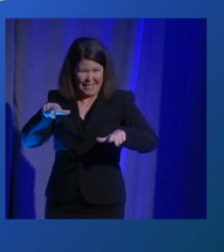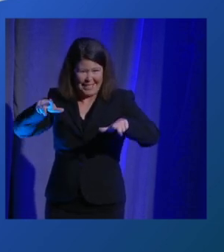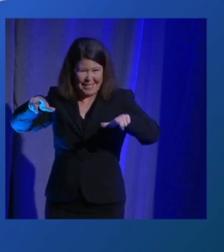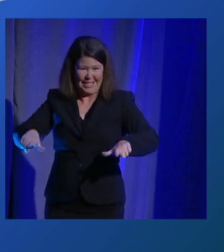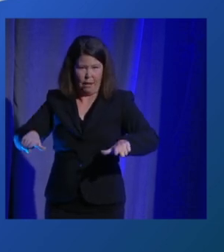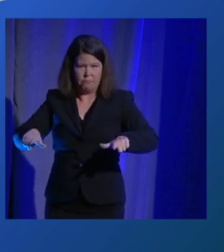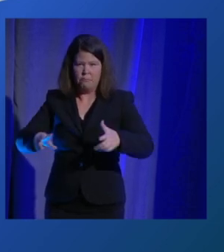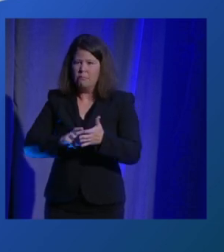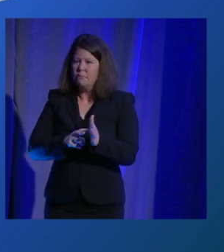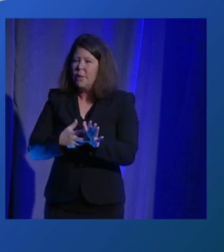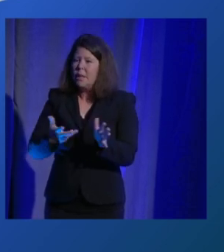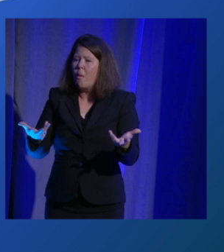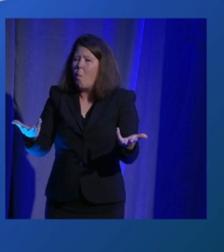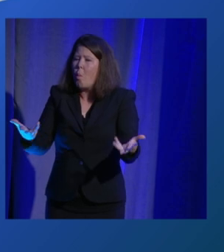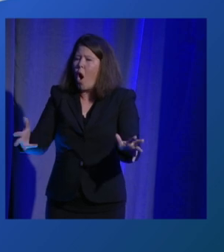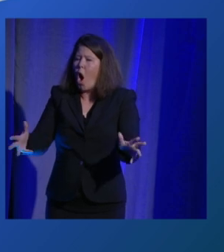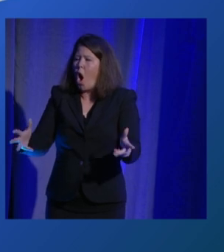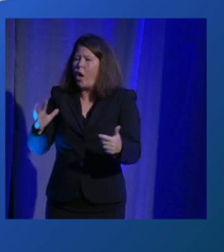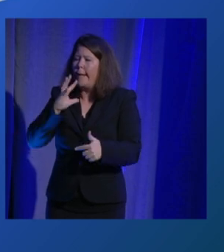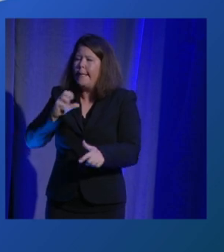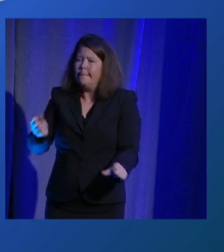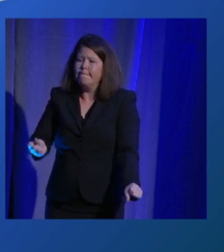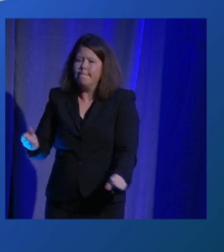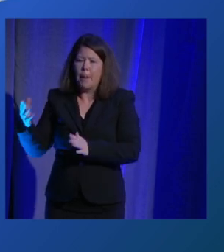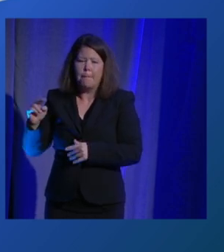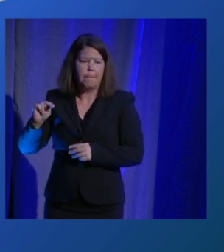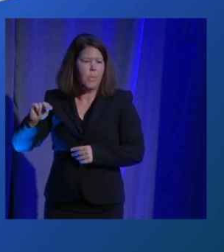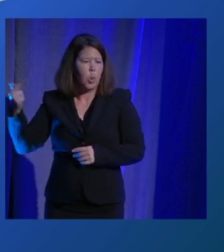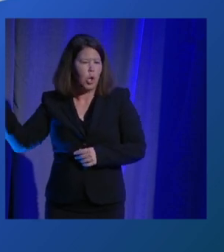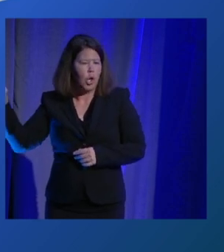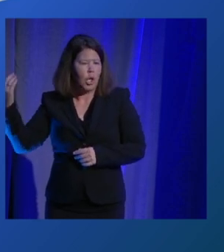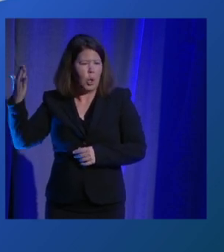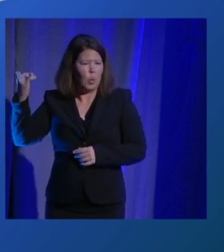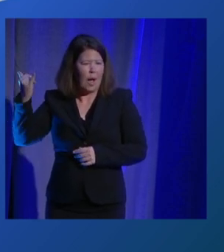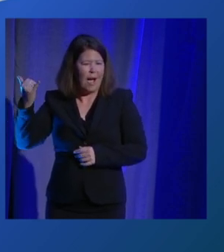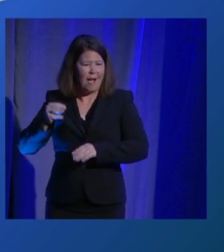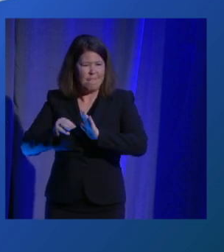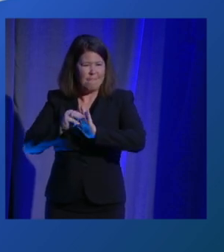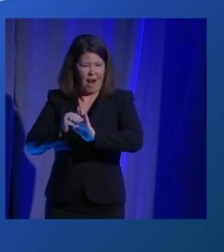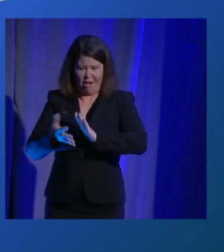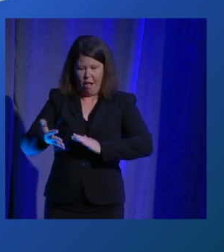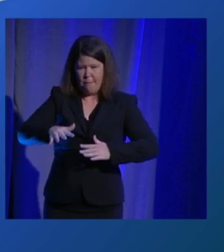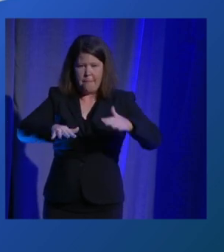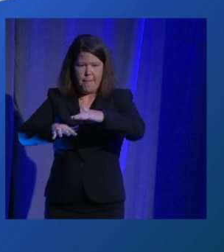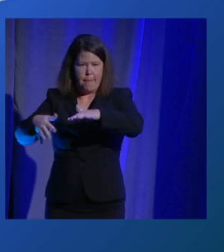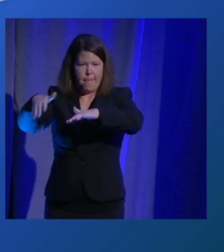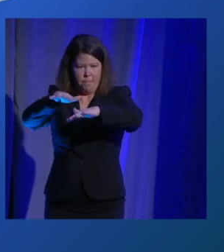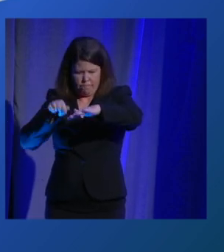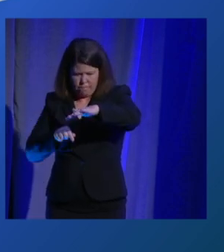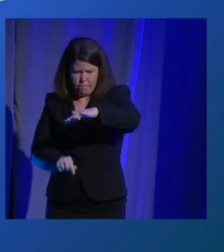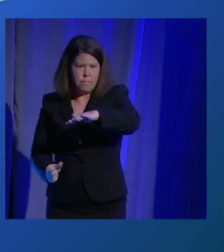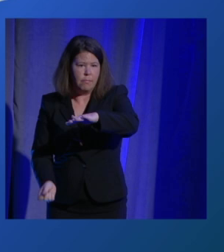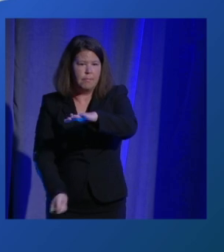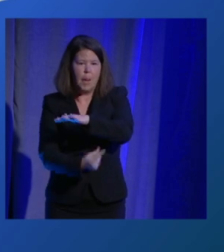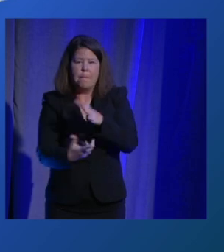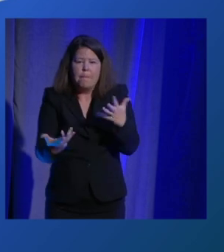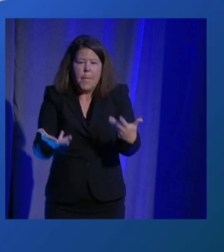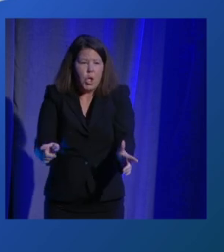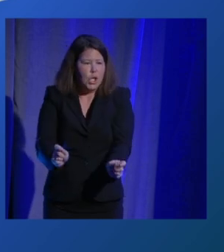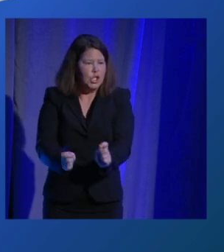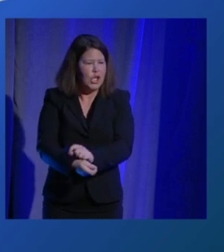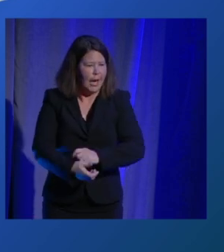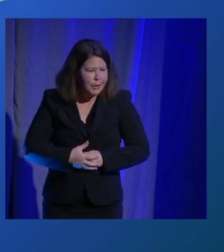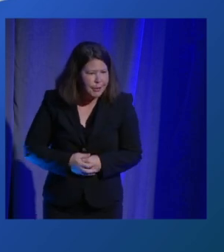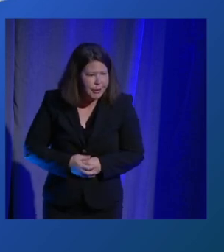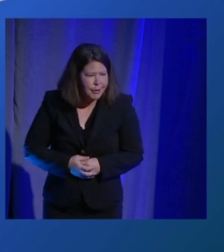already obsolete on whatever that model comes back and tells us about the second point about the stack it is